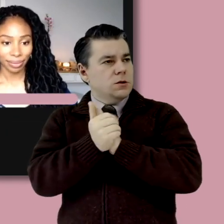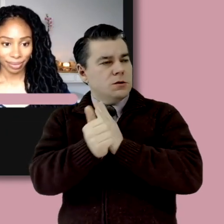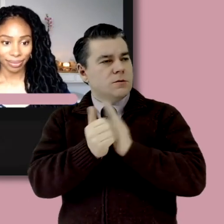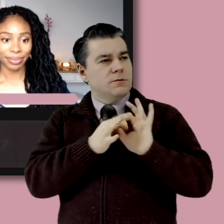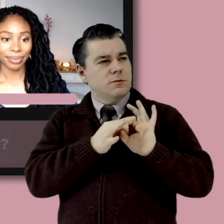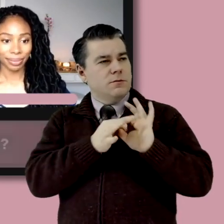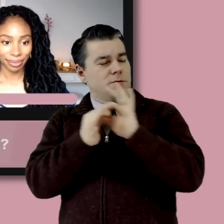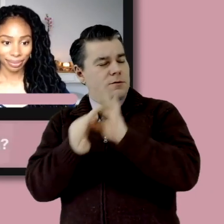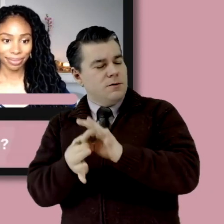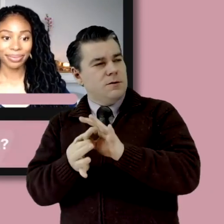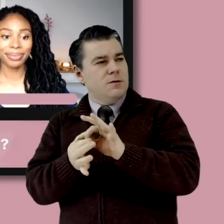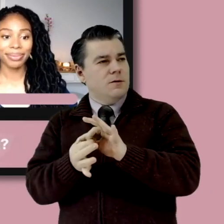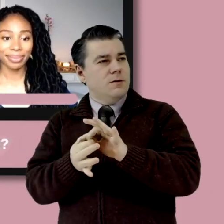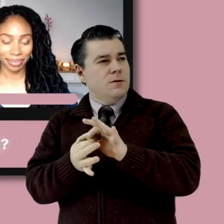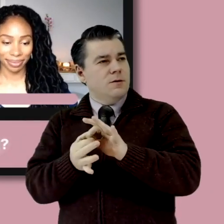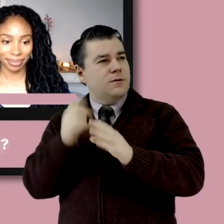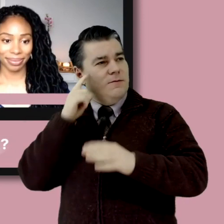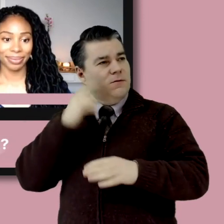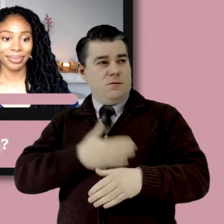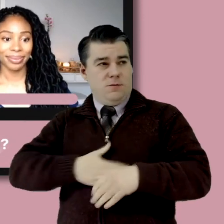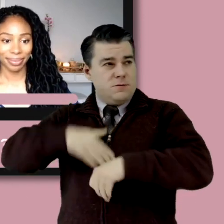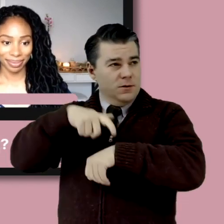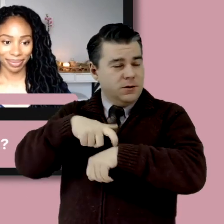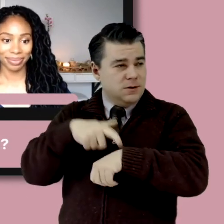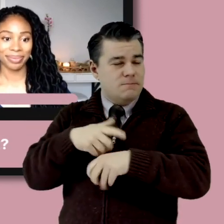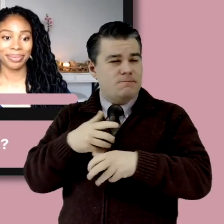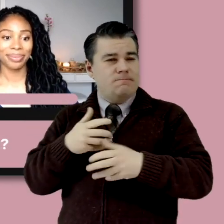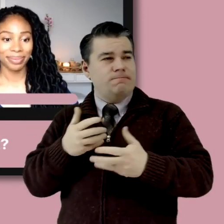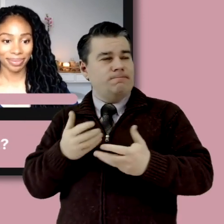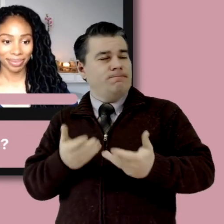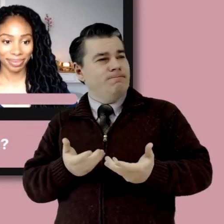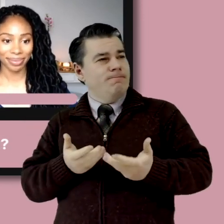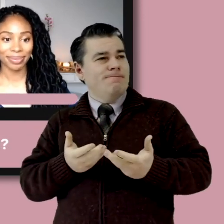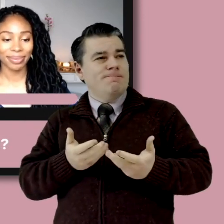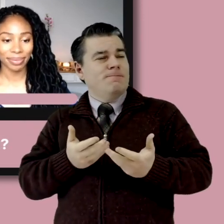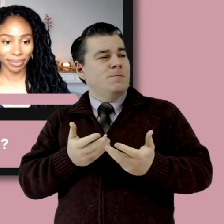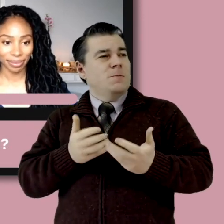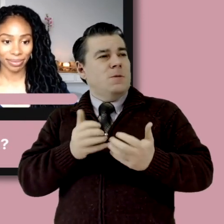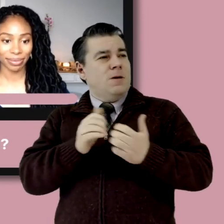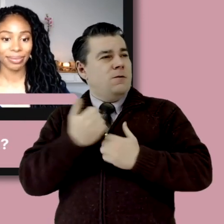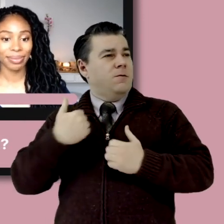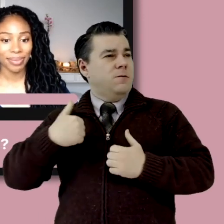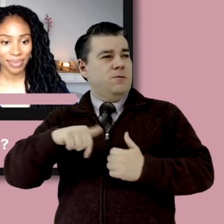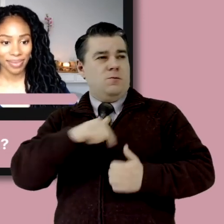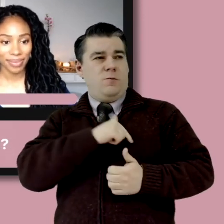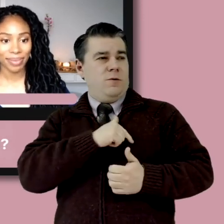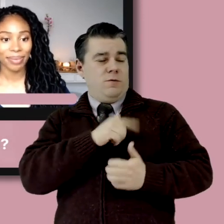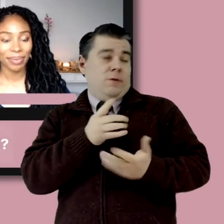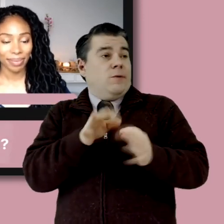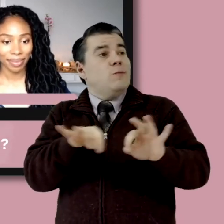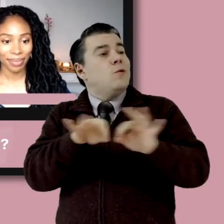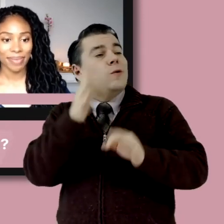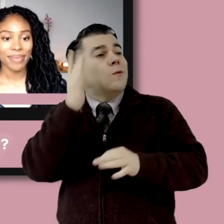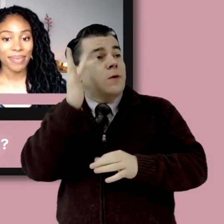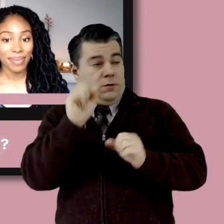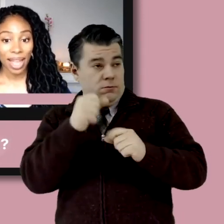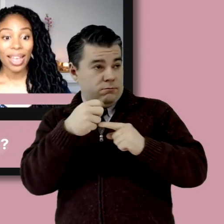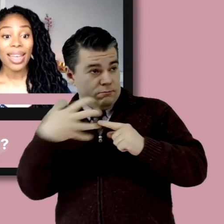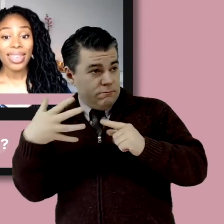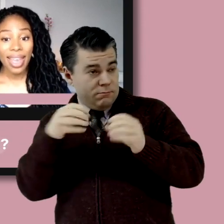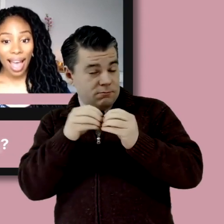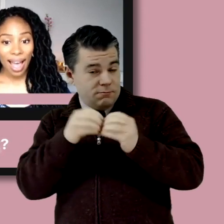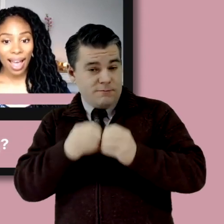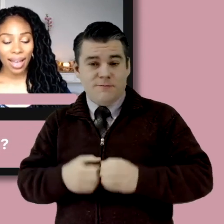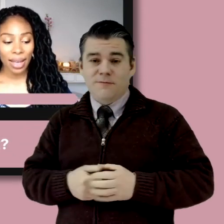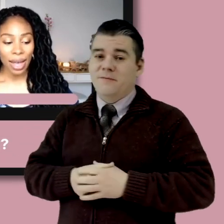skills connected to tummy time, and just the way that why are they important? Could you tell us